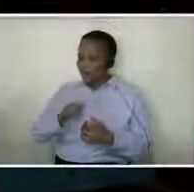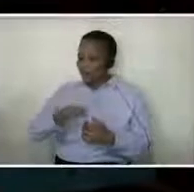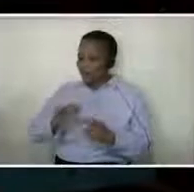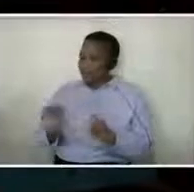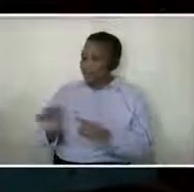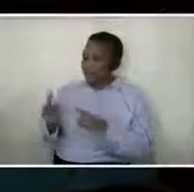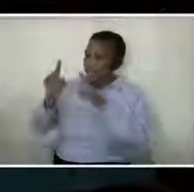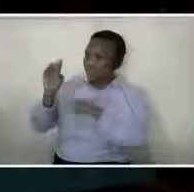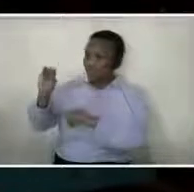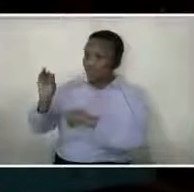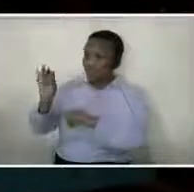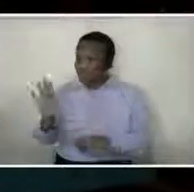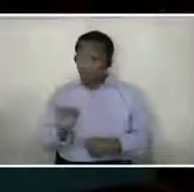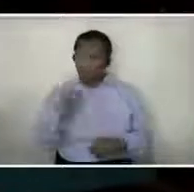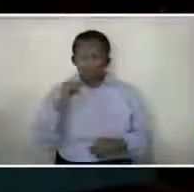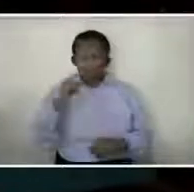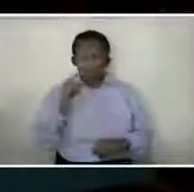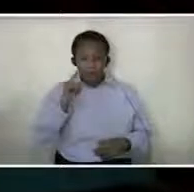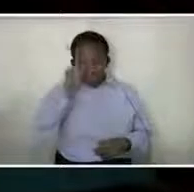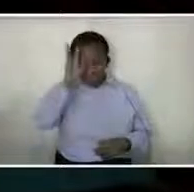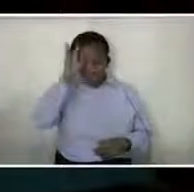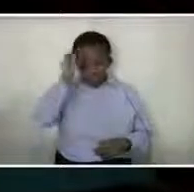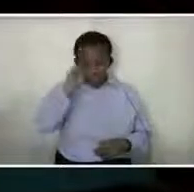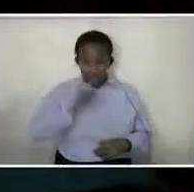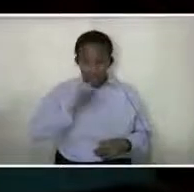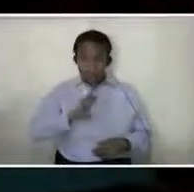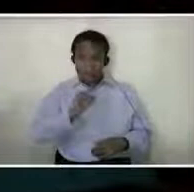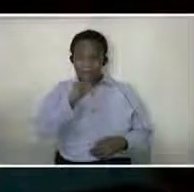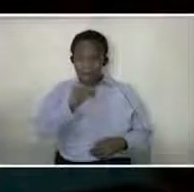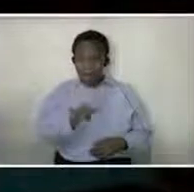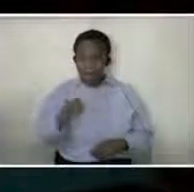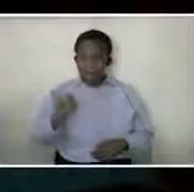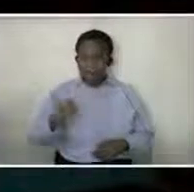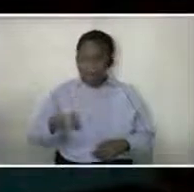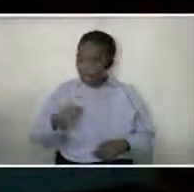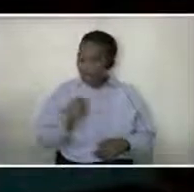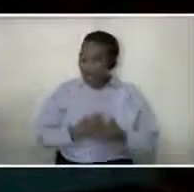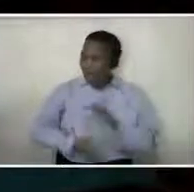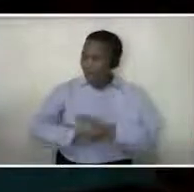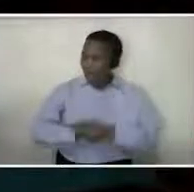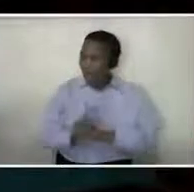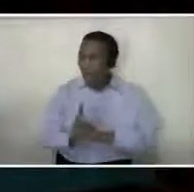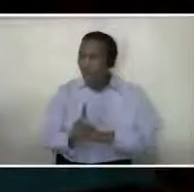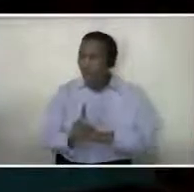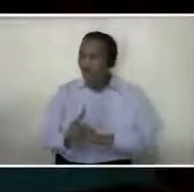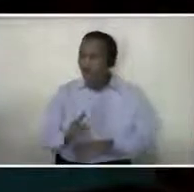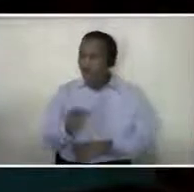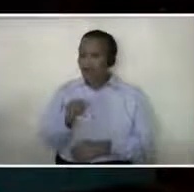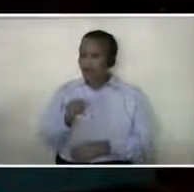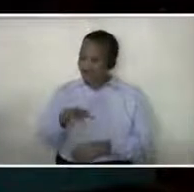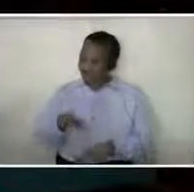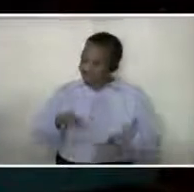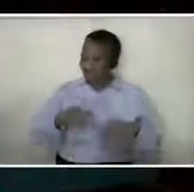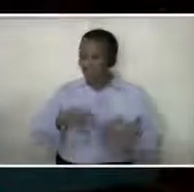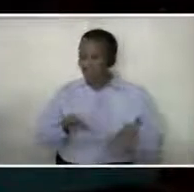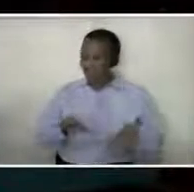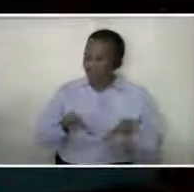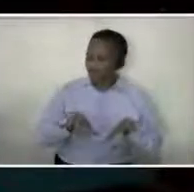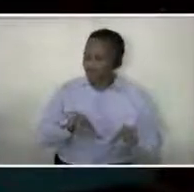Nelson Mandela Bay municipality that has been taken away from the ANC back to the